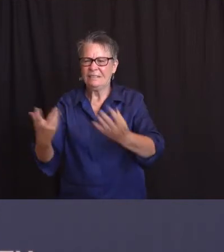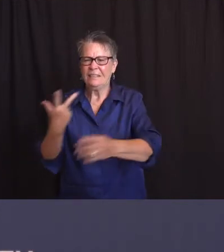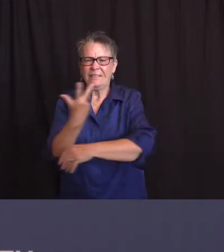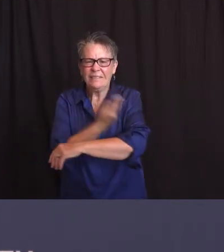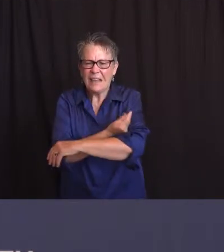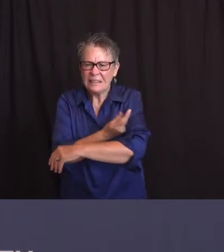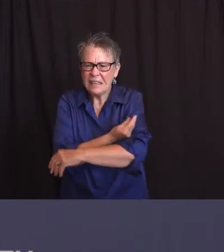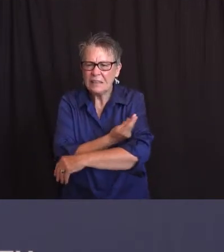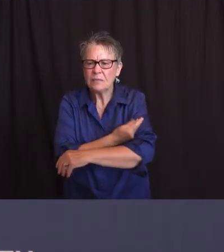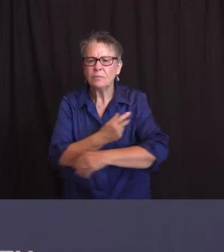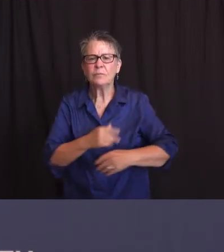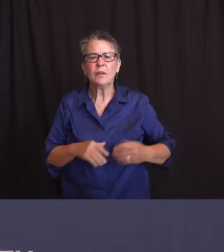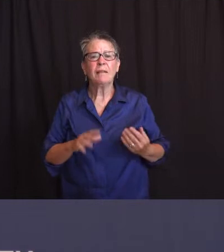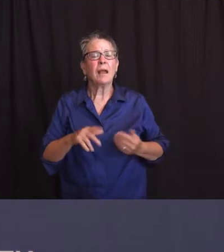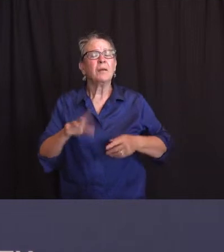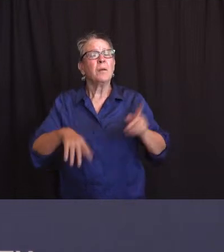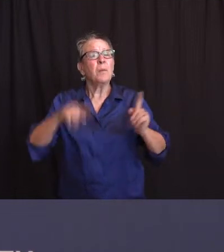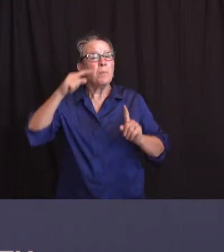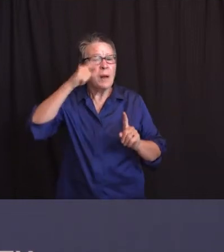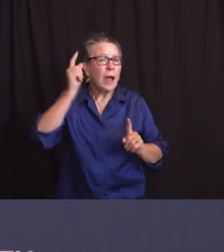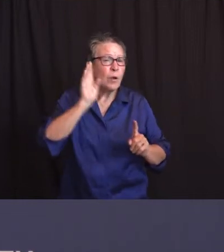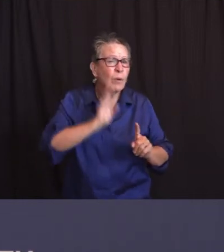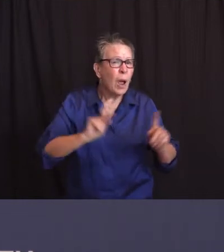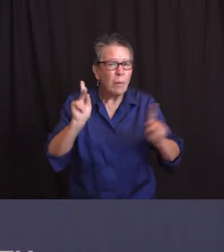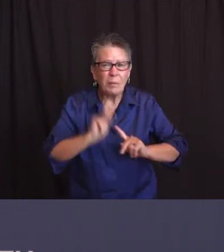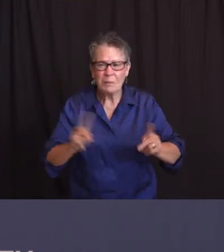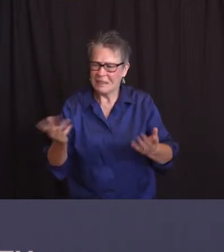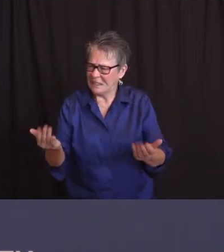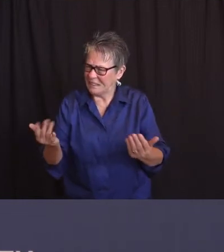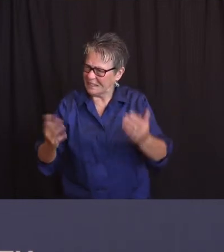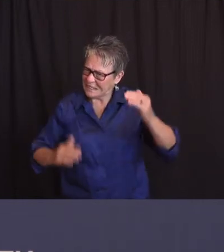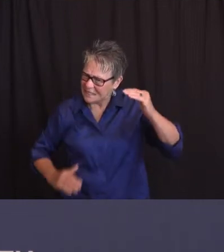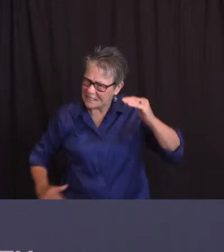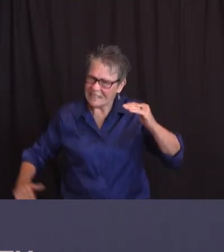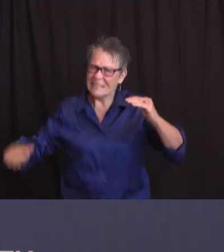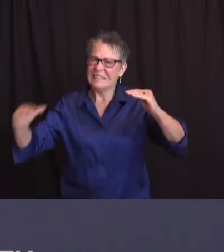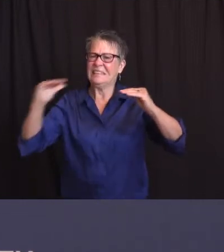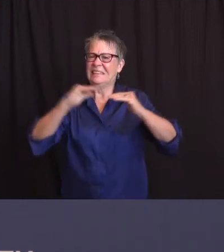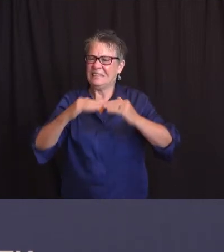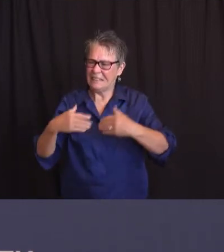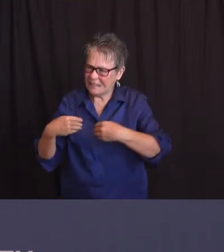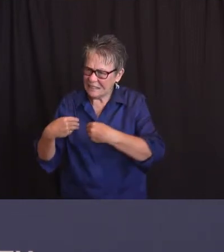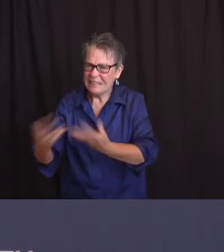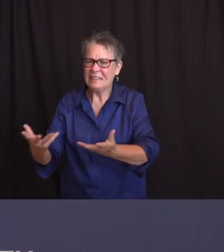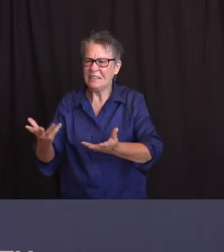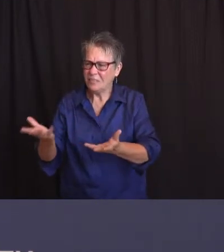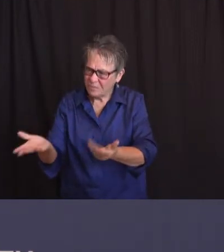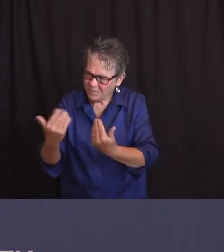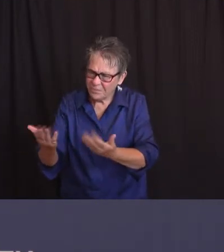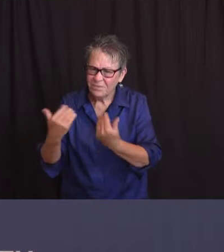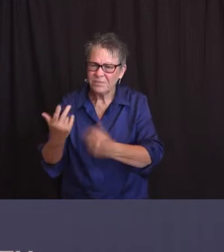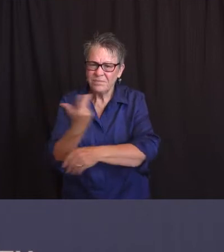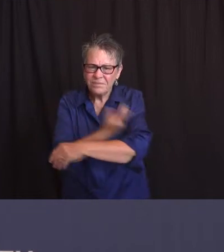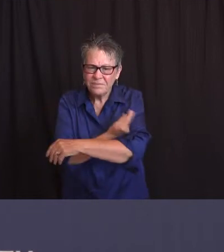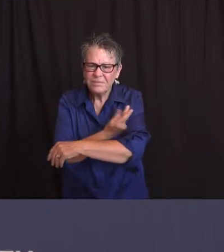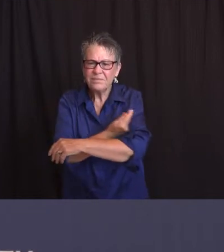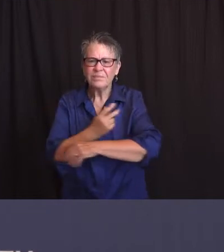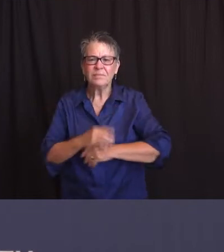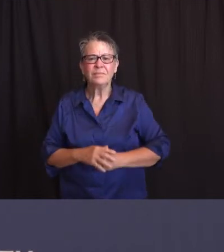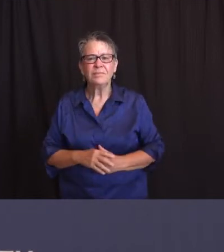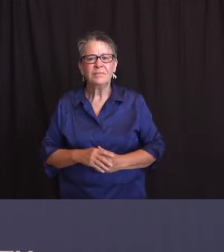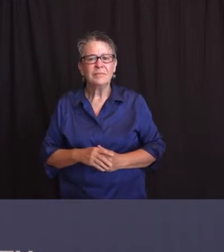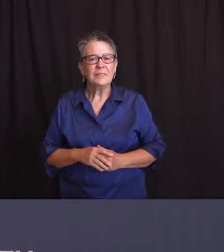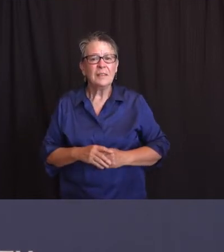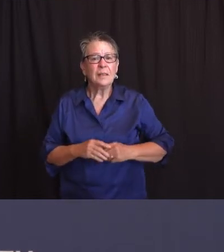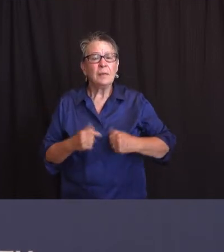We had a meeting on other contests, other incentives earlier today that we might put back out there. We'll